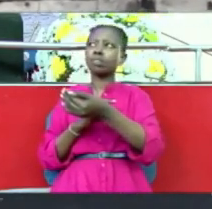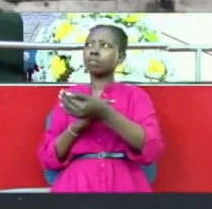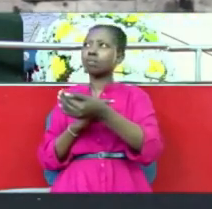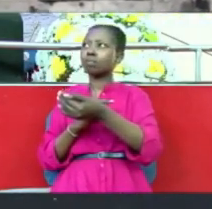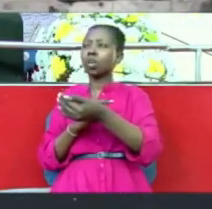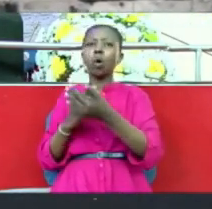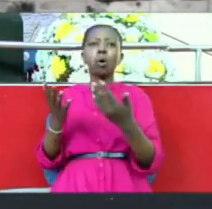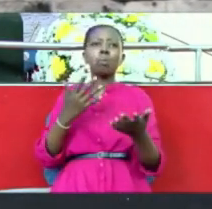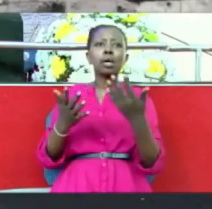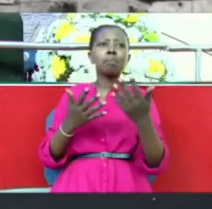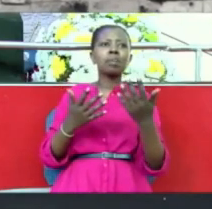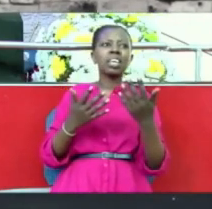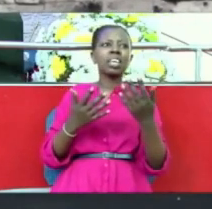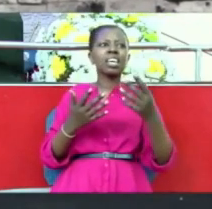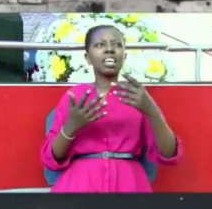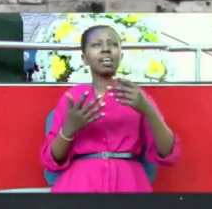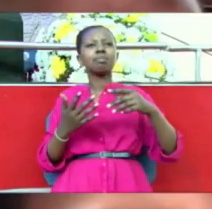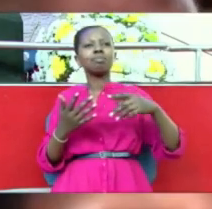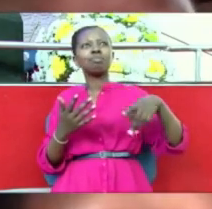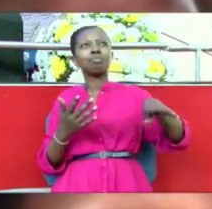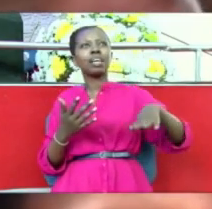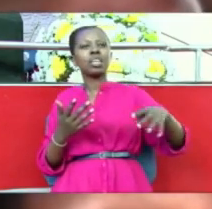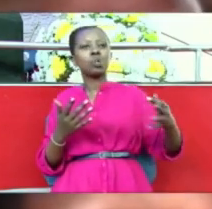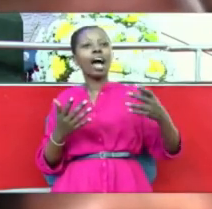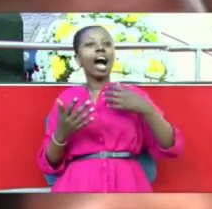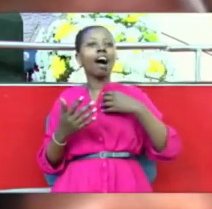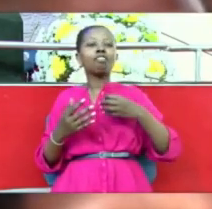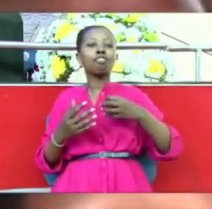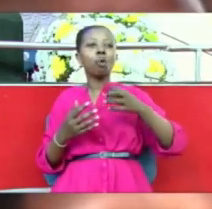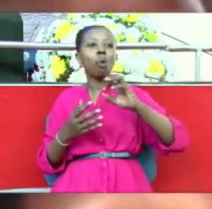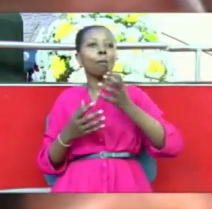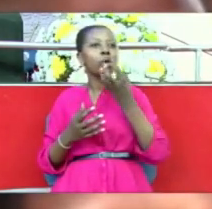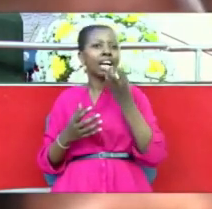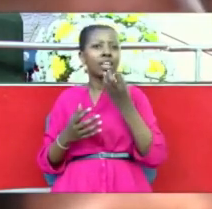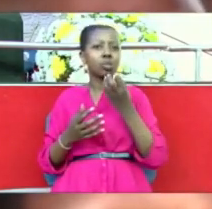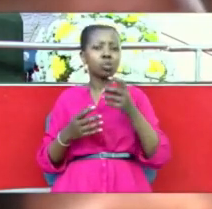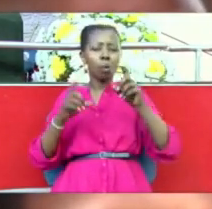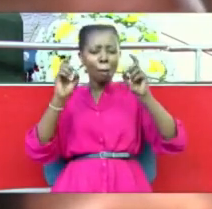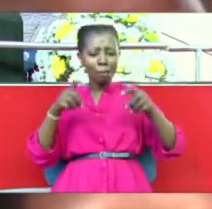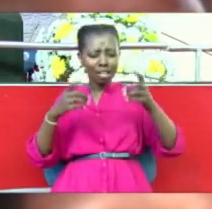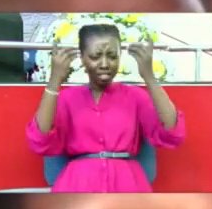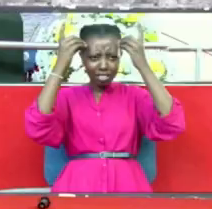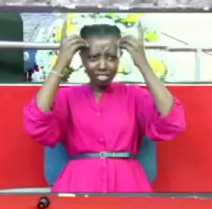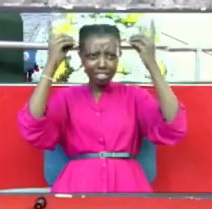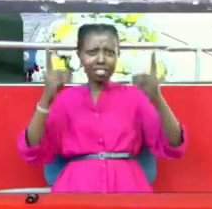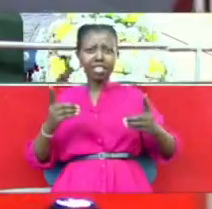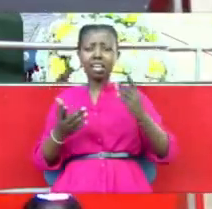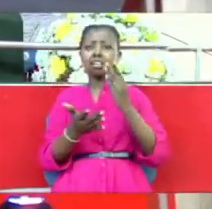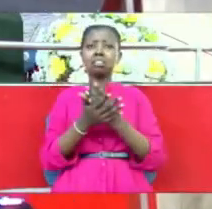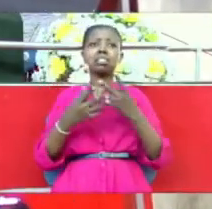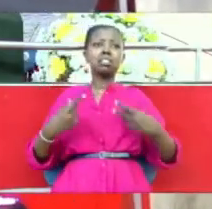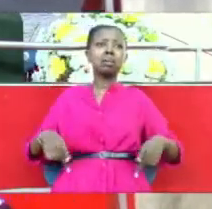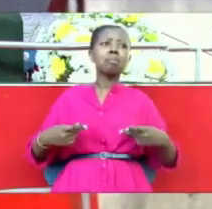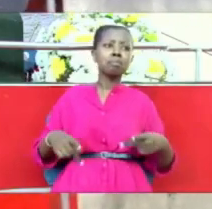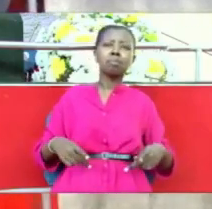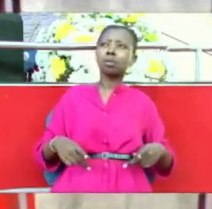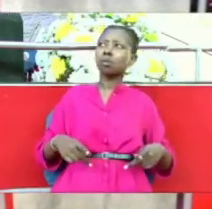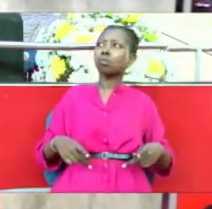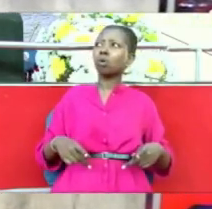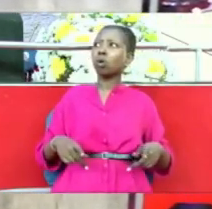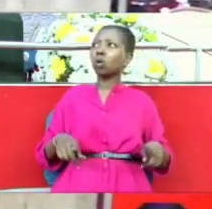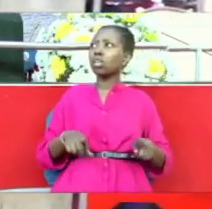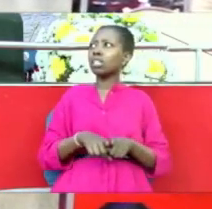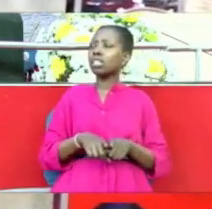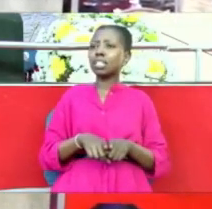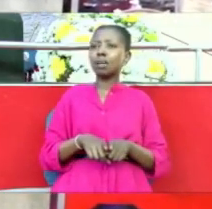Ekemede. Aise. You have to decide. Lazima uamue. Some of us are still condemned by a certificate